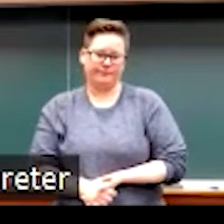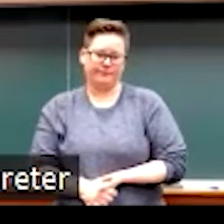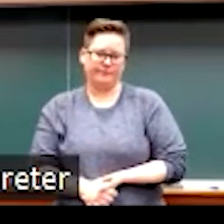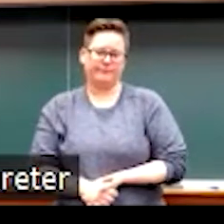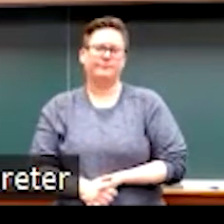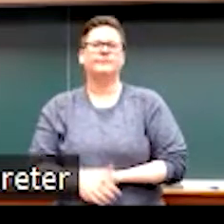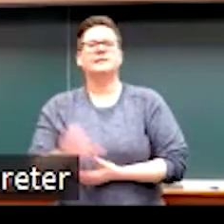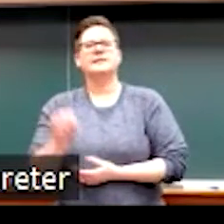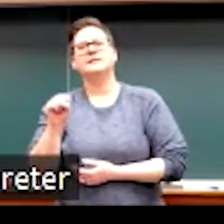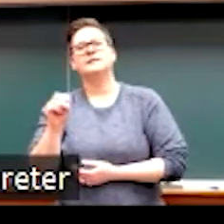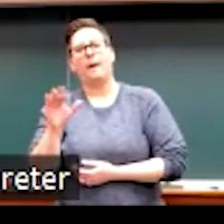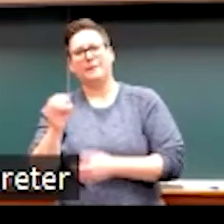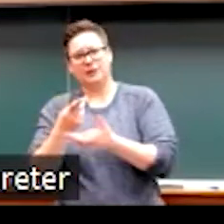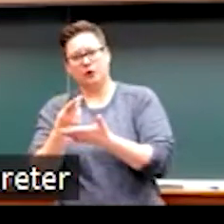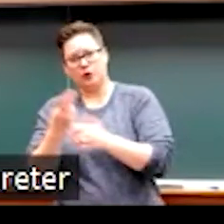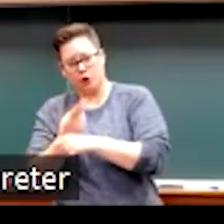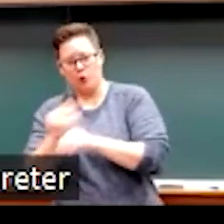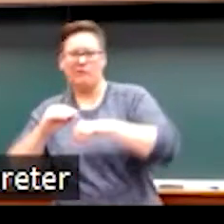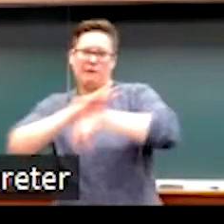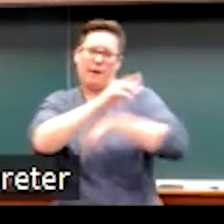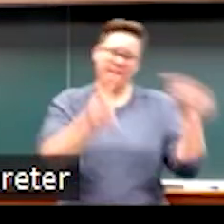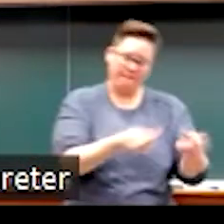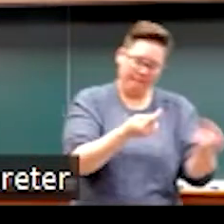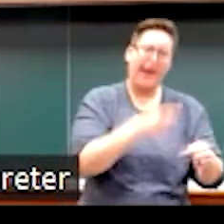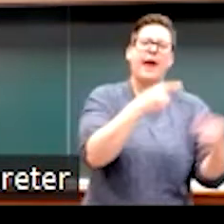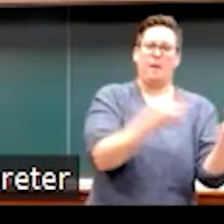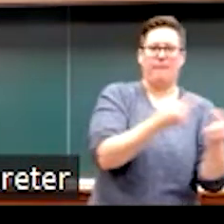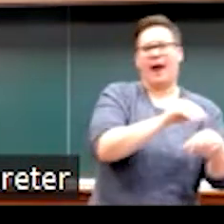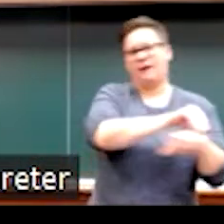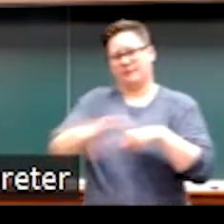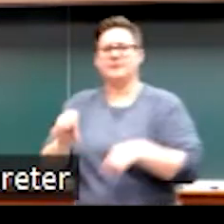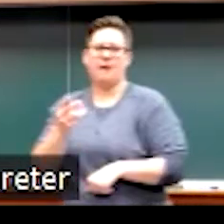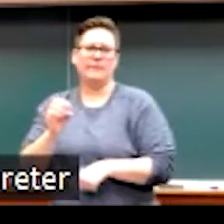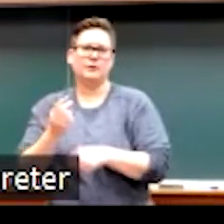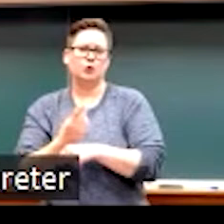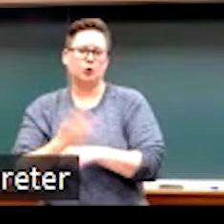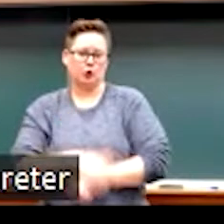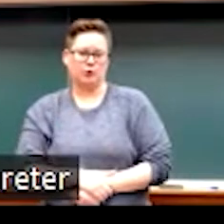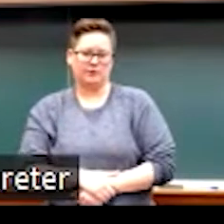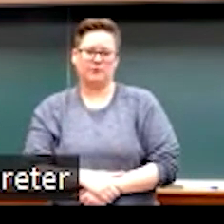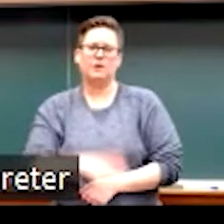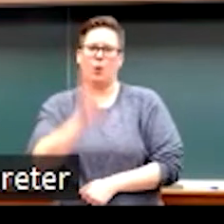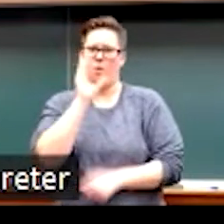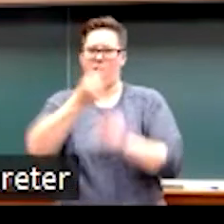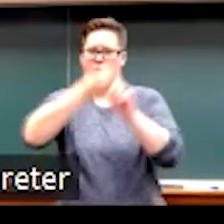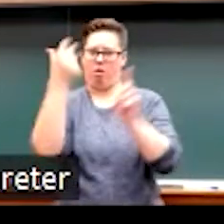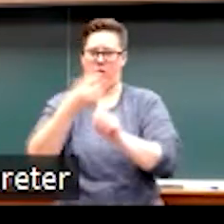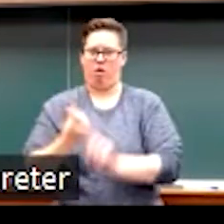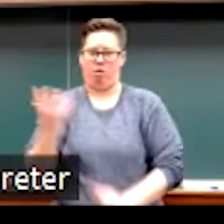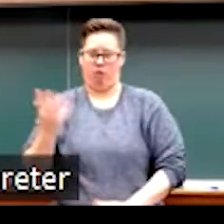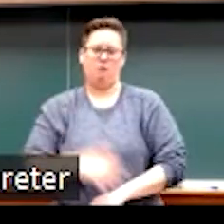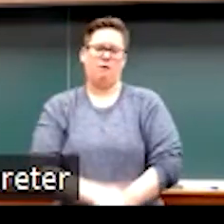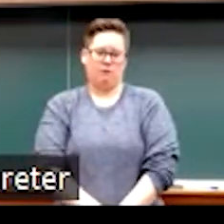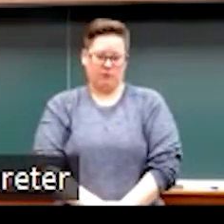effects of substance use on pain, and in turn, the effects of pain on substance use. And I'm going to unpack these in turn.